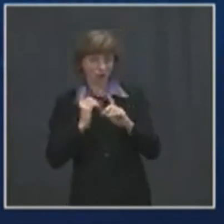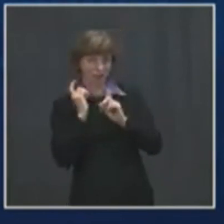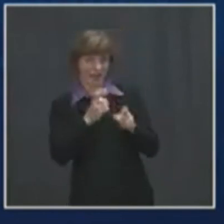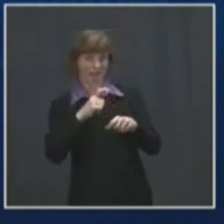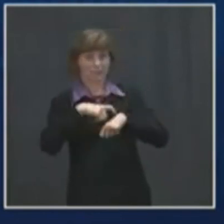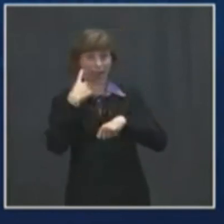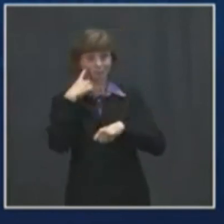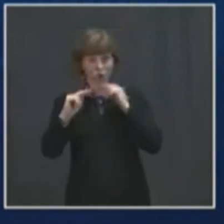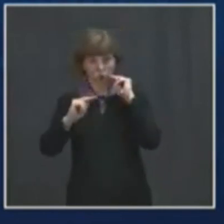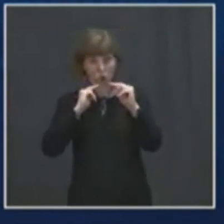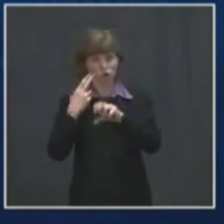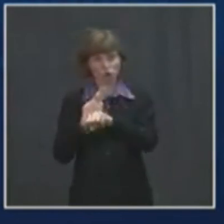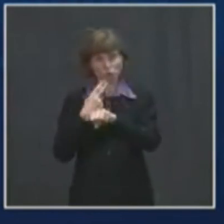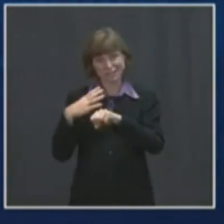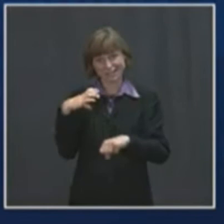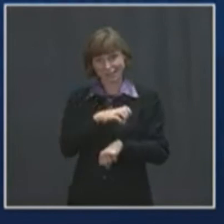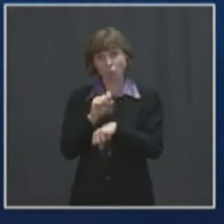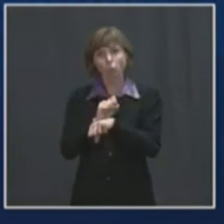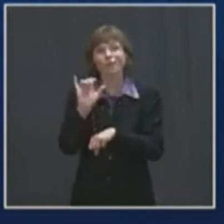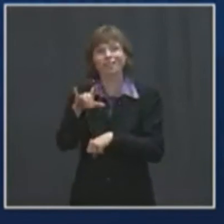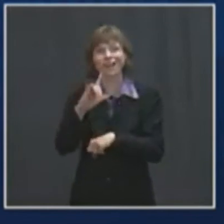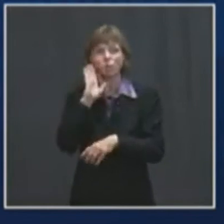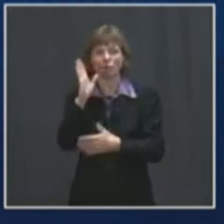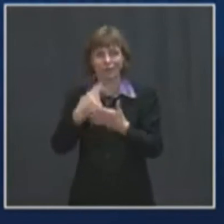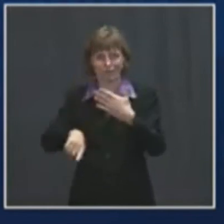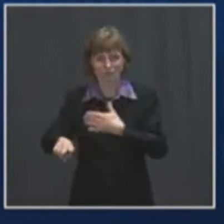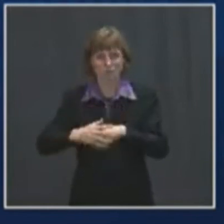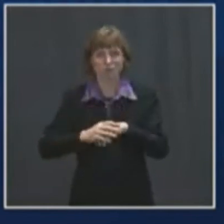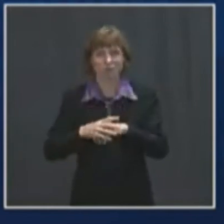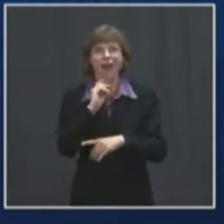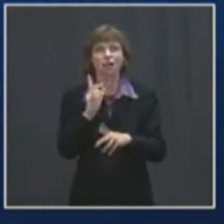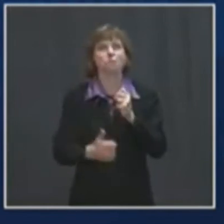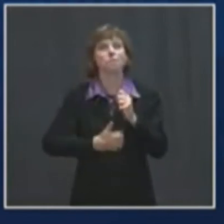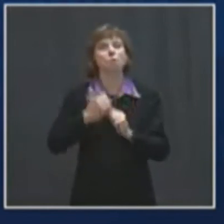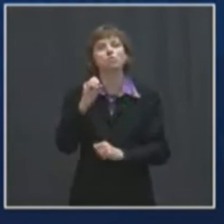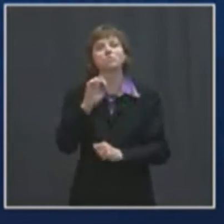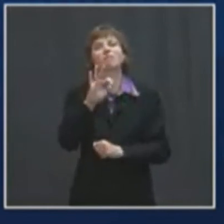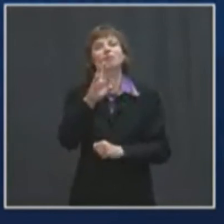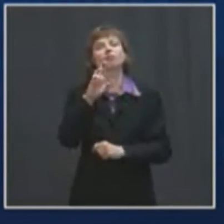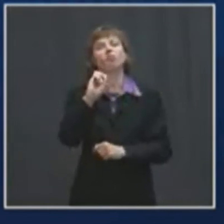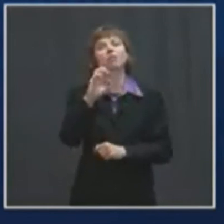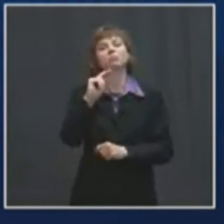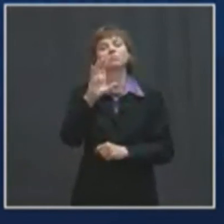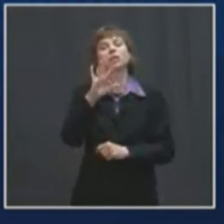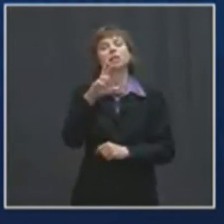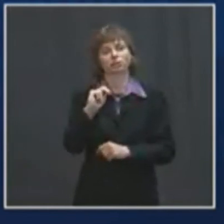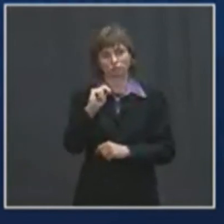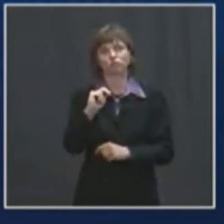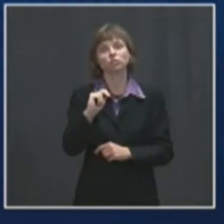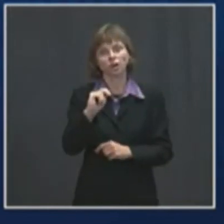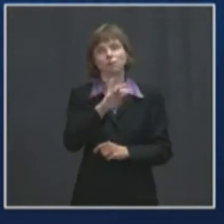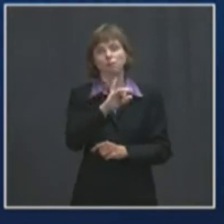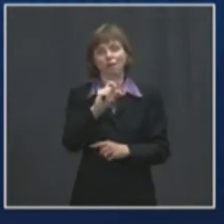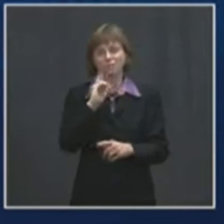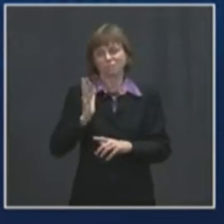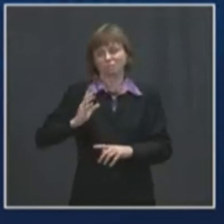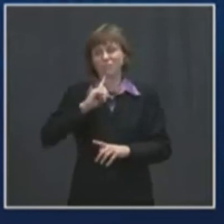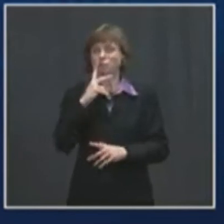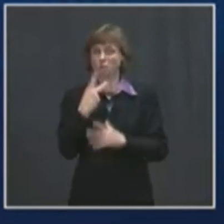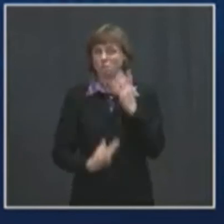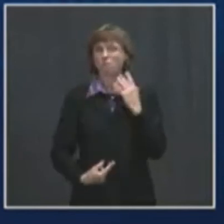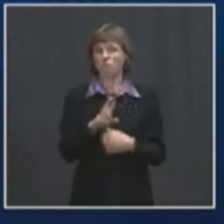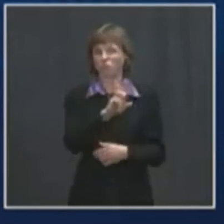through committee work, which will happen next week. And also the majority of reconciliation bills in the past have been bipartisan. And so we certainly are hopeful that